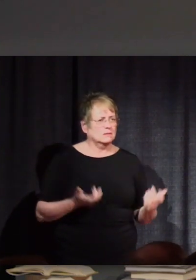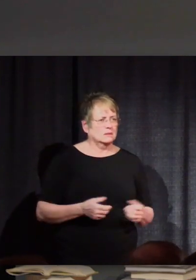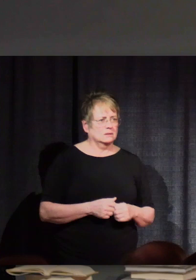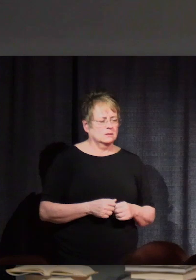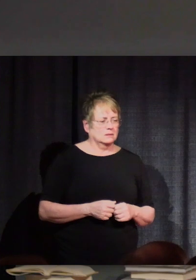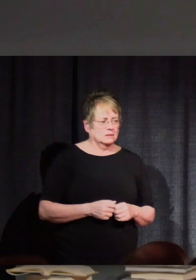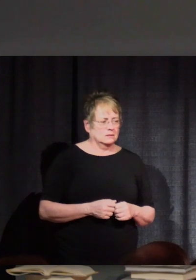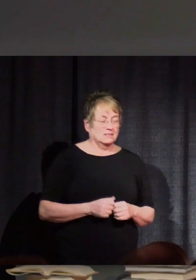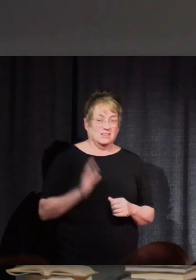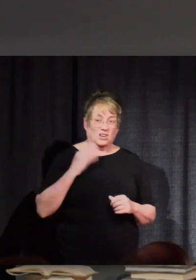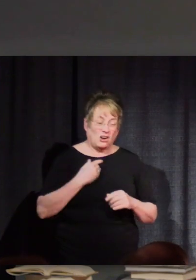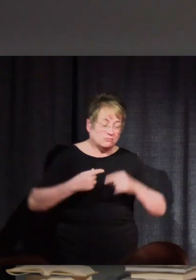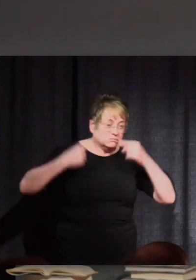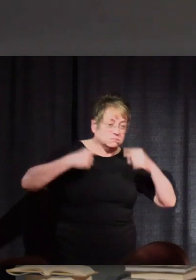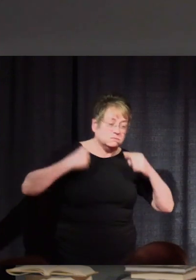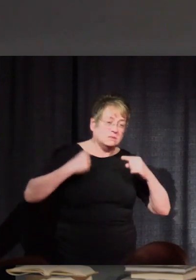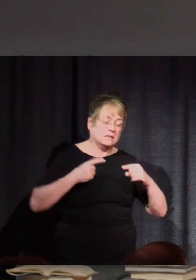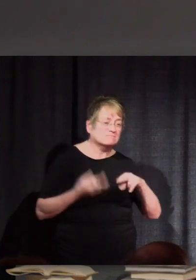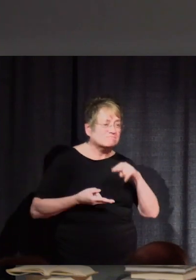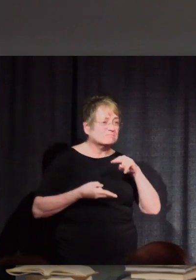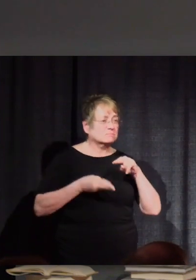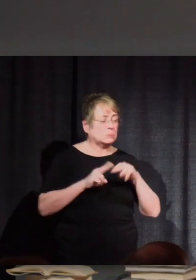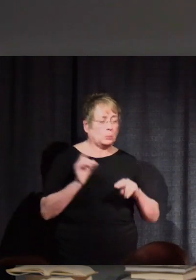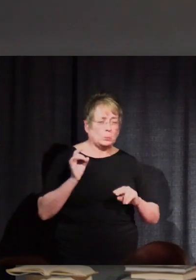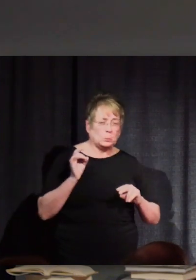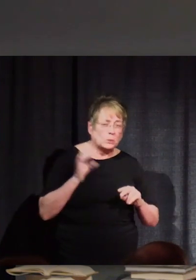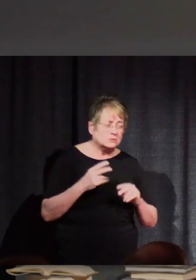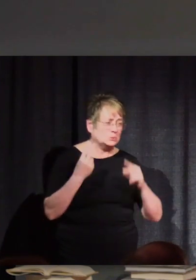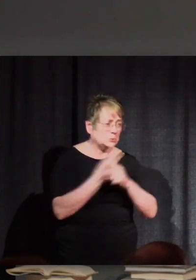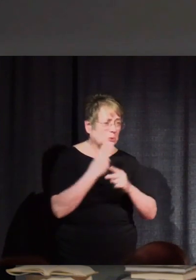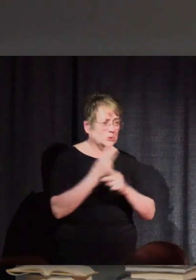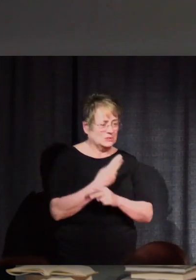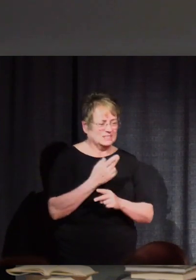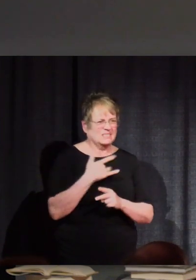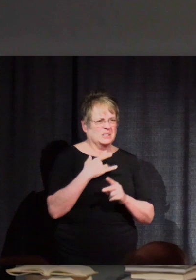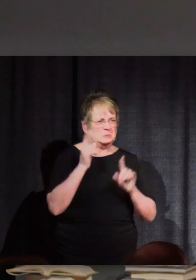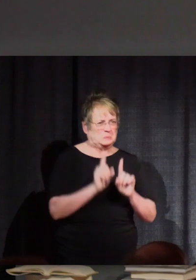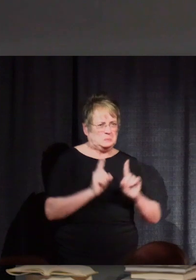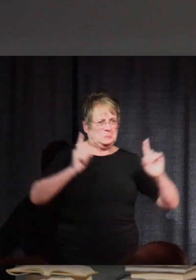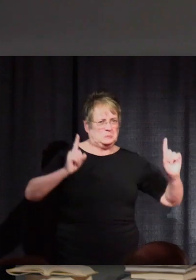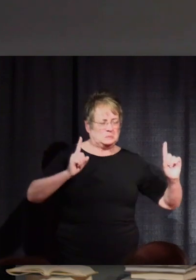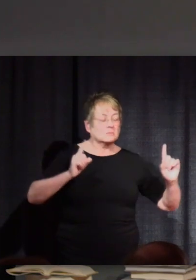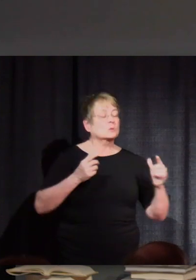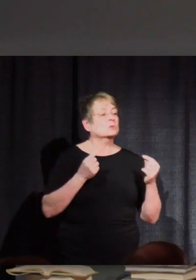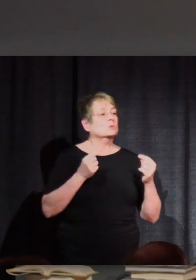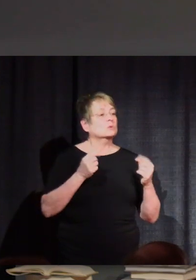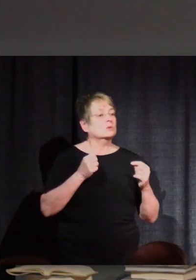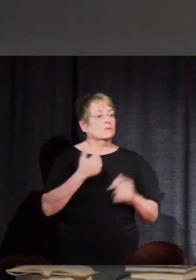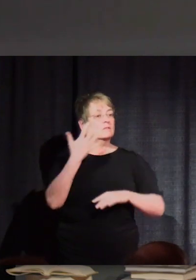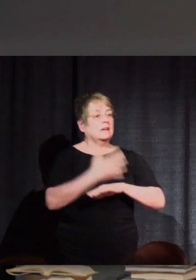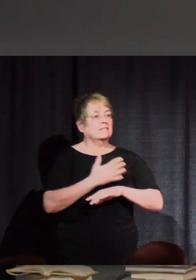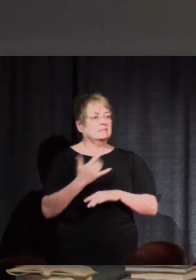The intensity of our fights was increasing, and thinking that some space would help us, I flew to Alaska for